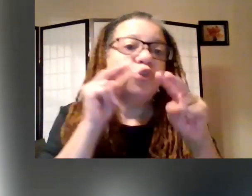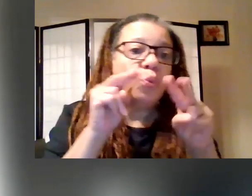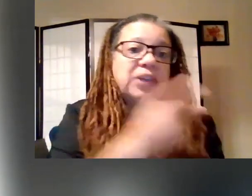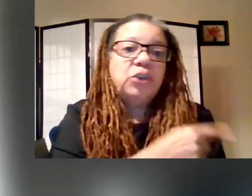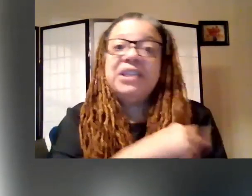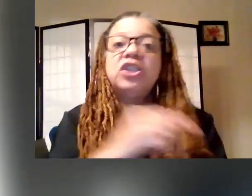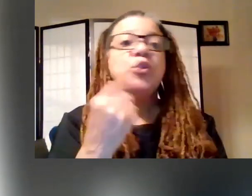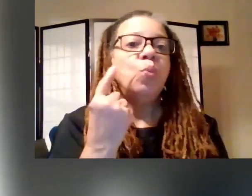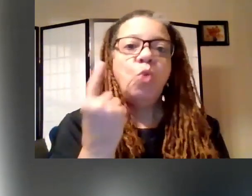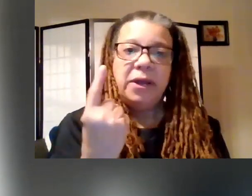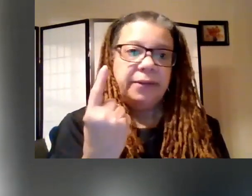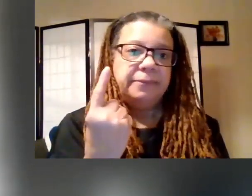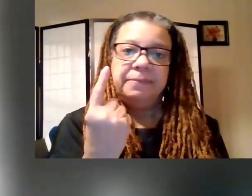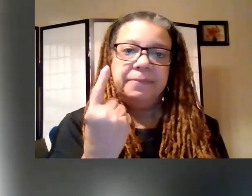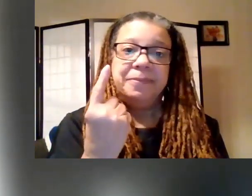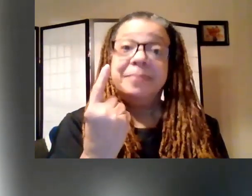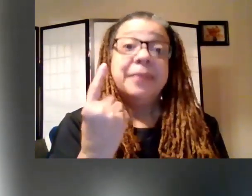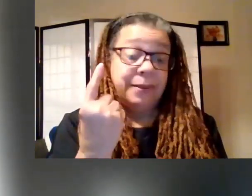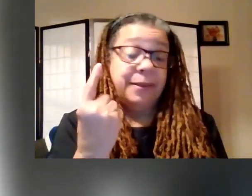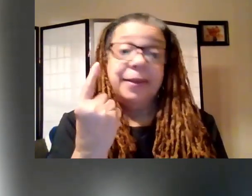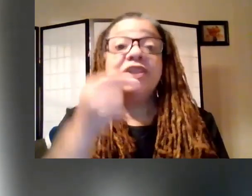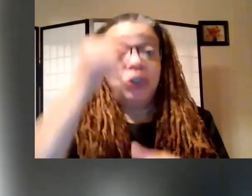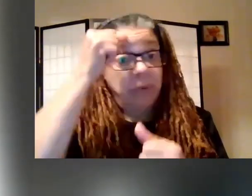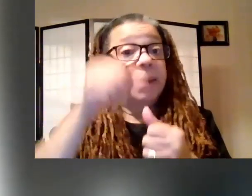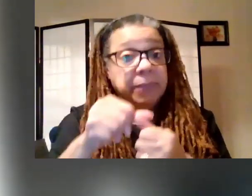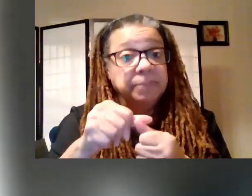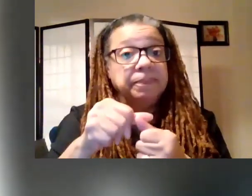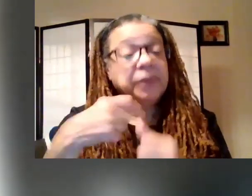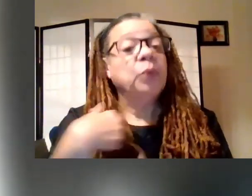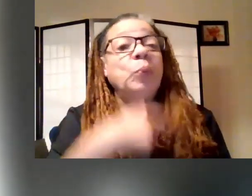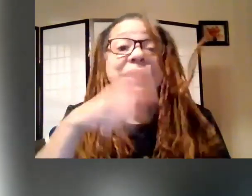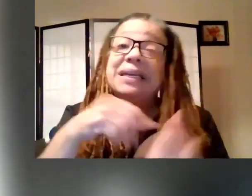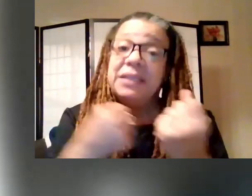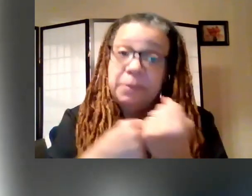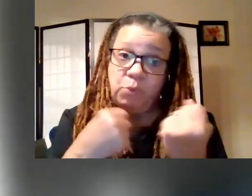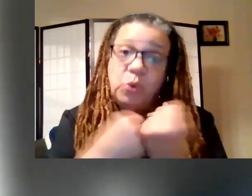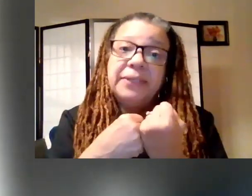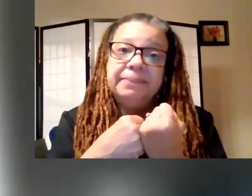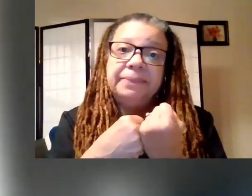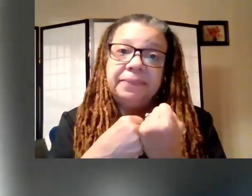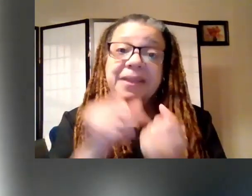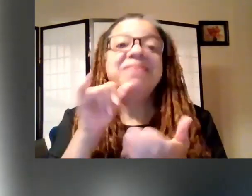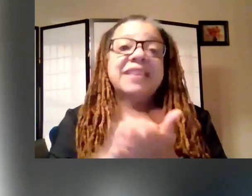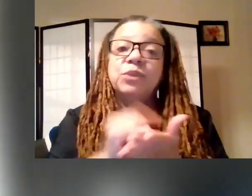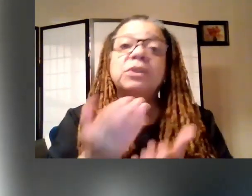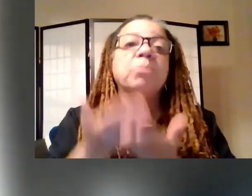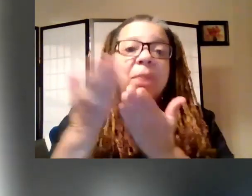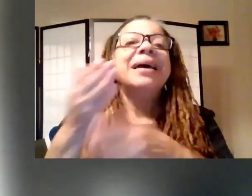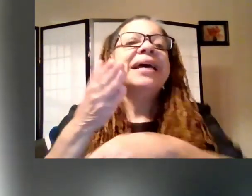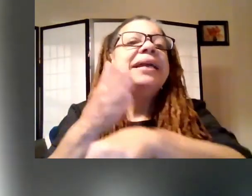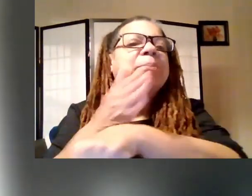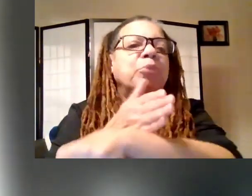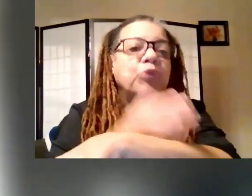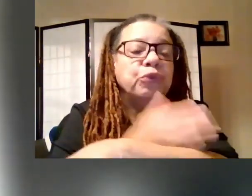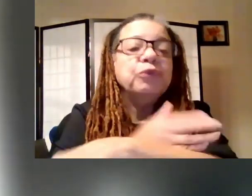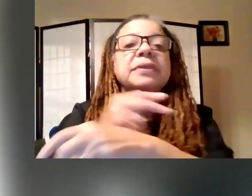one memory from this call, that's it. That this is really what this proposition does. It improves care